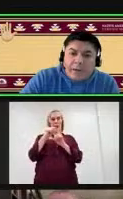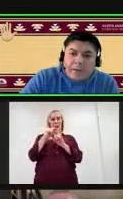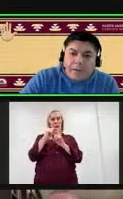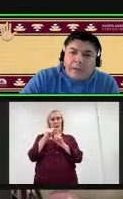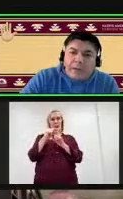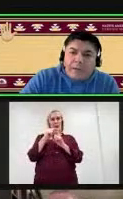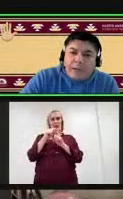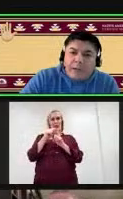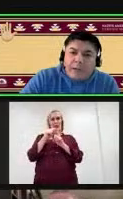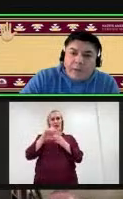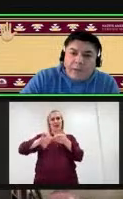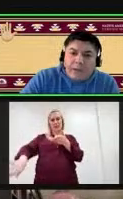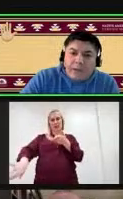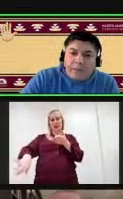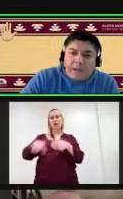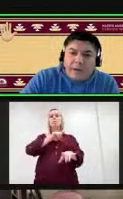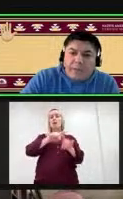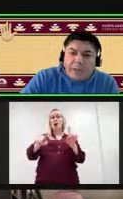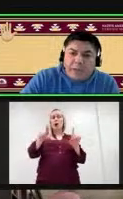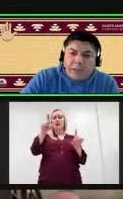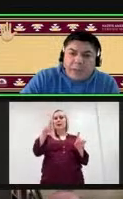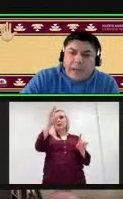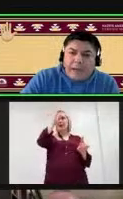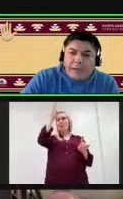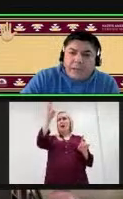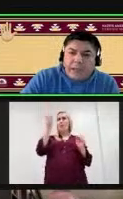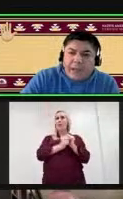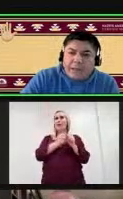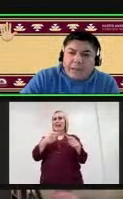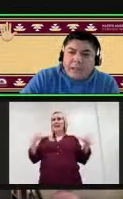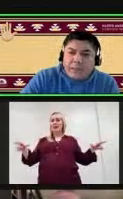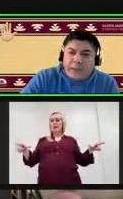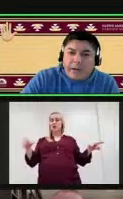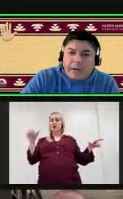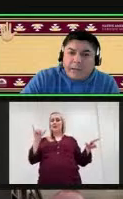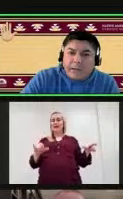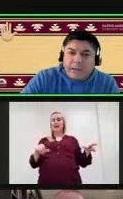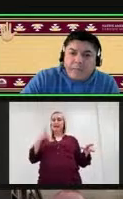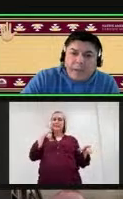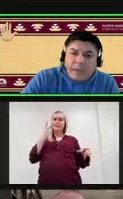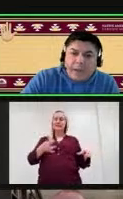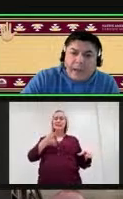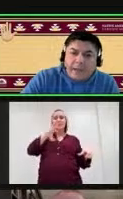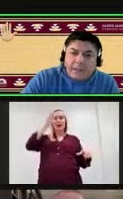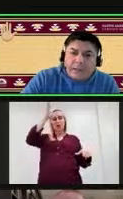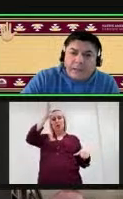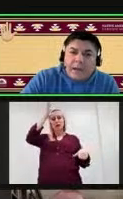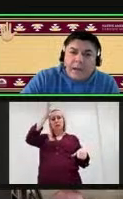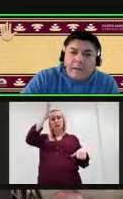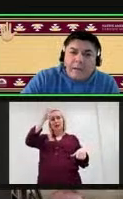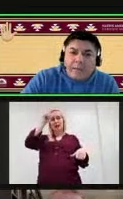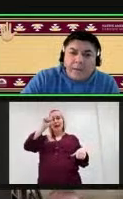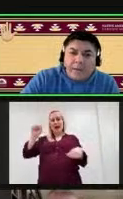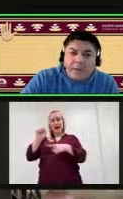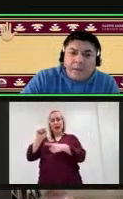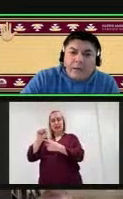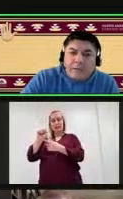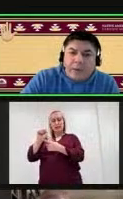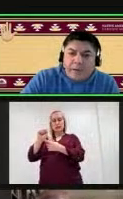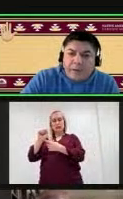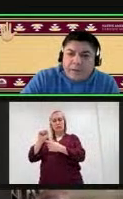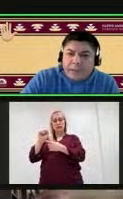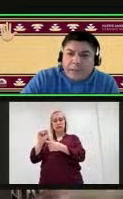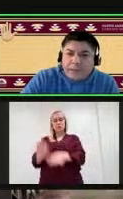away. But we need to come up with this language that sees parents as